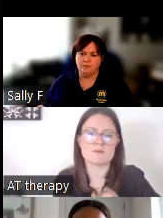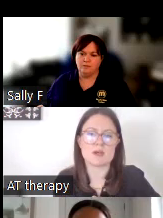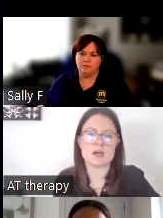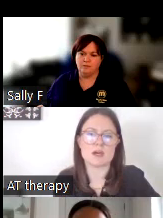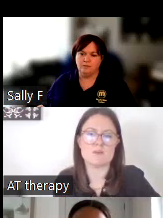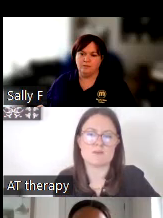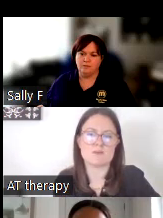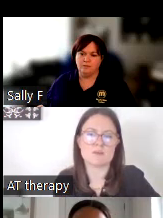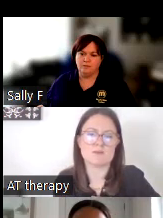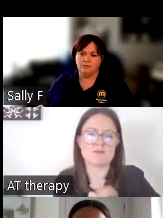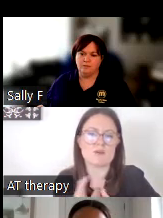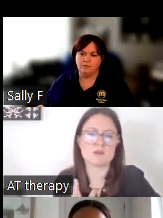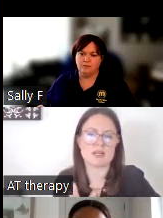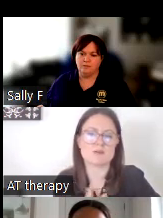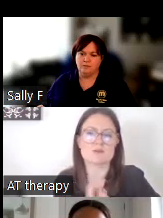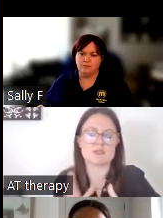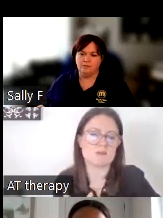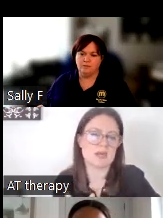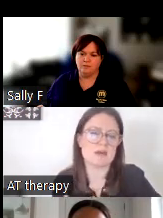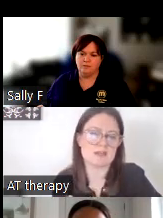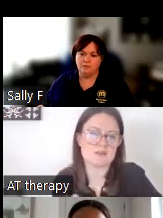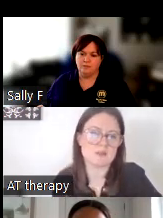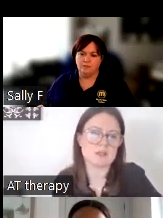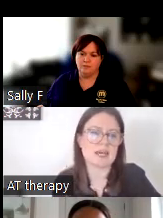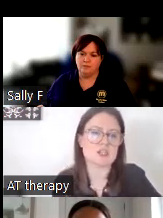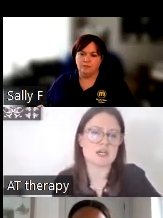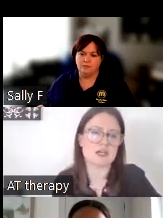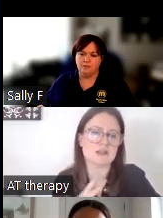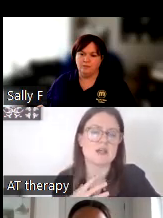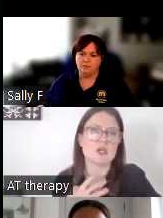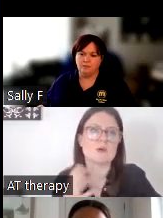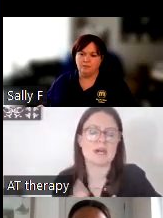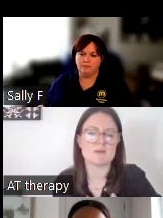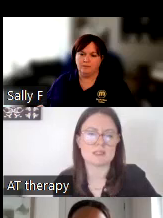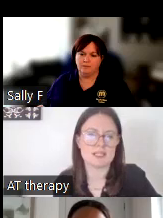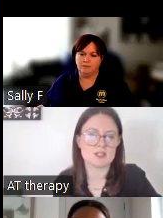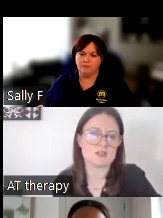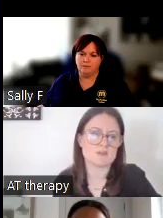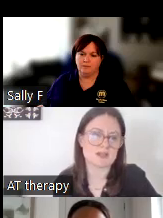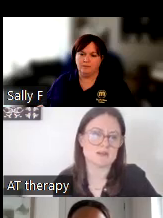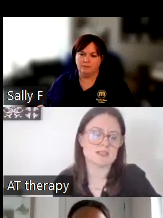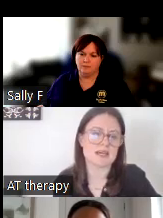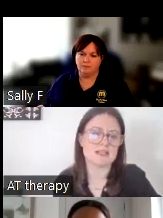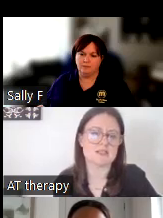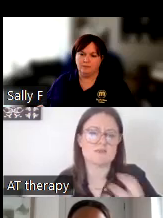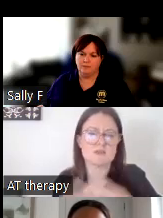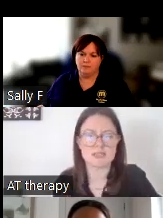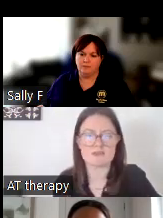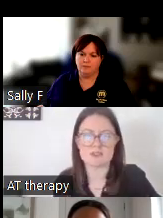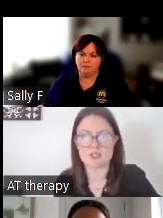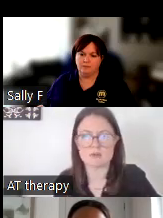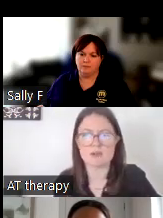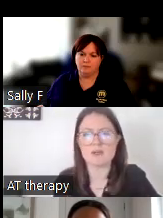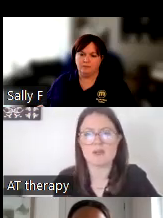though verbal language was her main method of communication, we were able to teach her some Makaton signs for